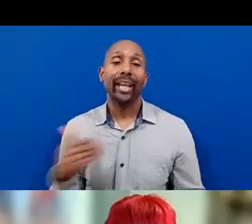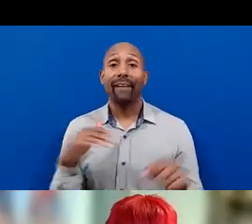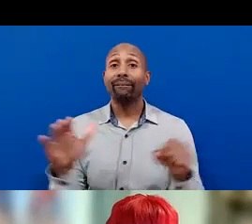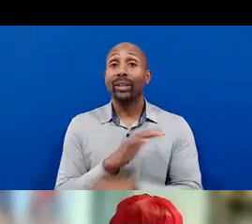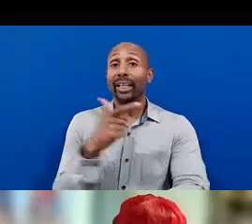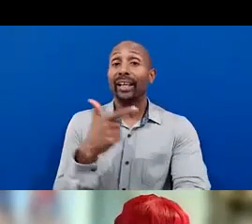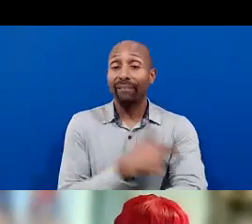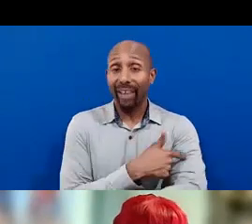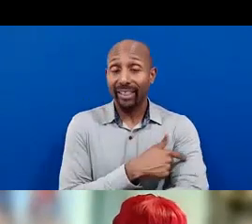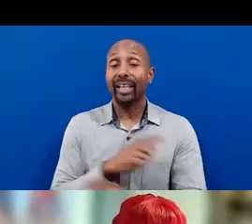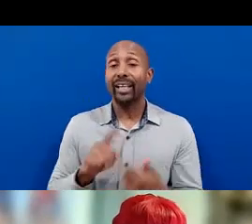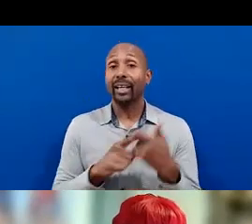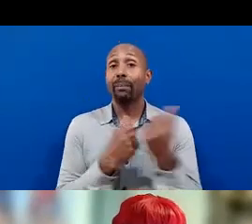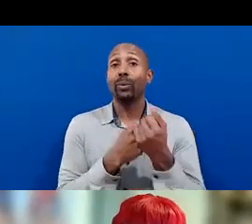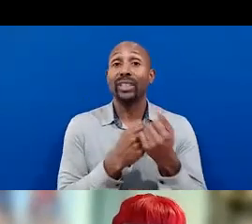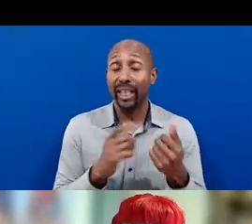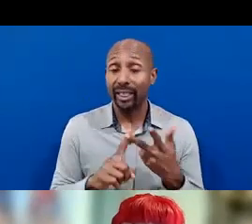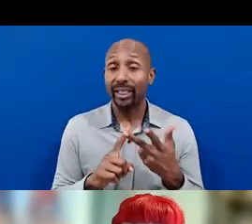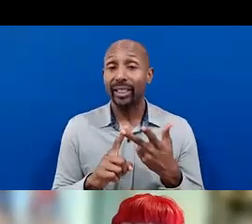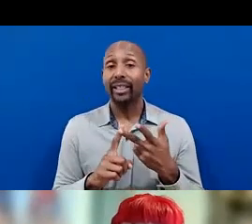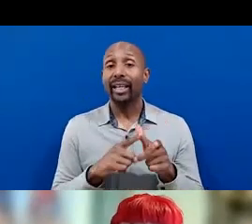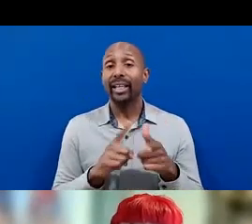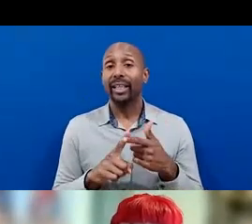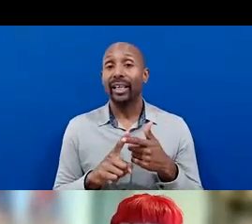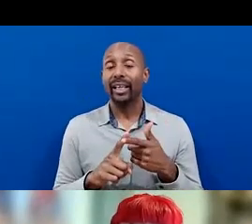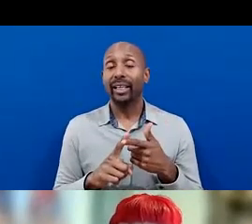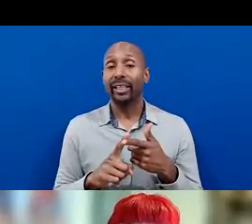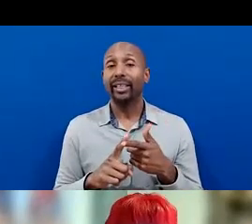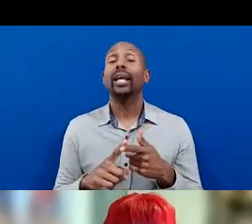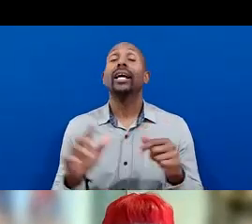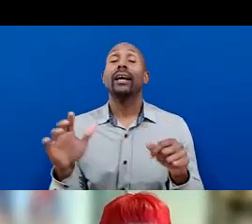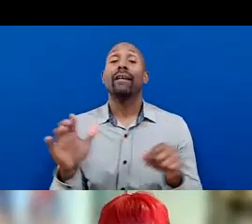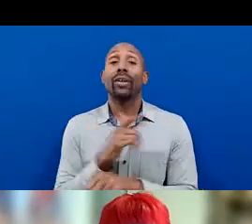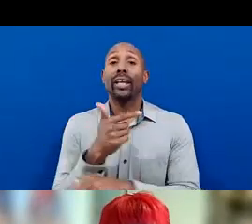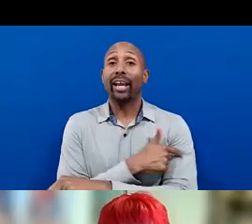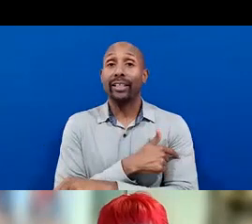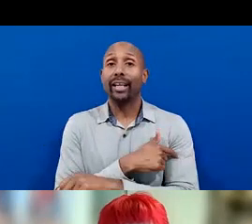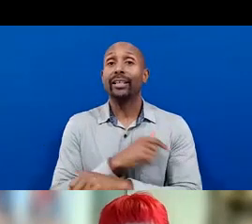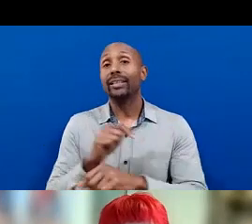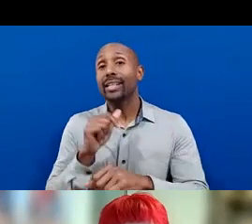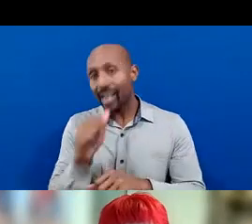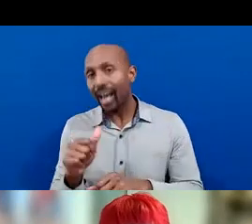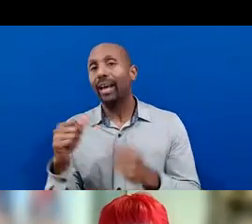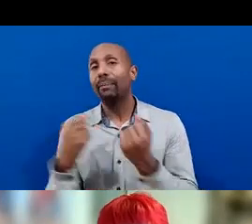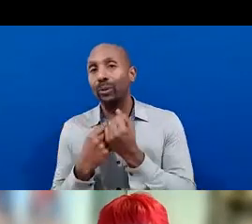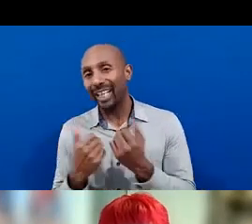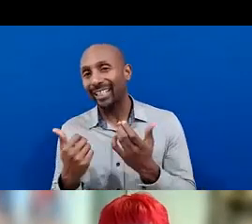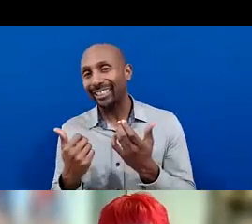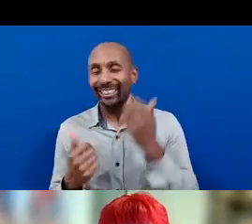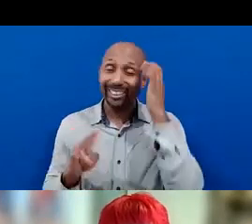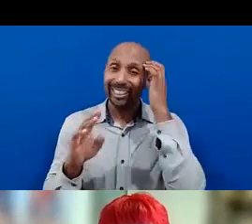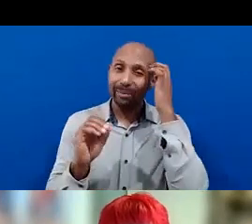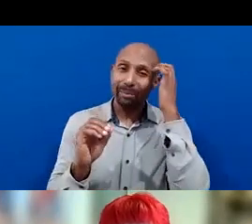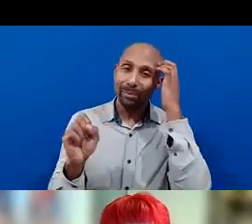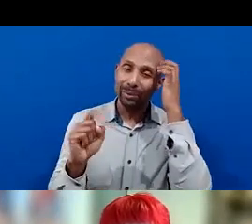fully vaccinated, not boosted. So the ideal for folks who choose to get